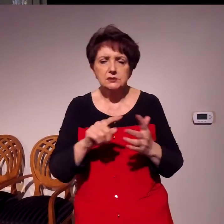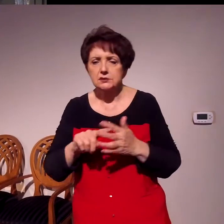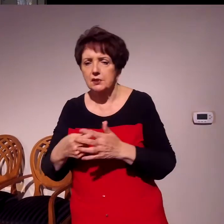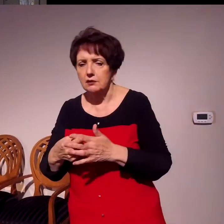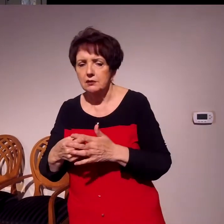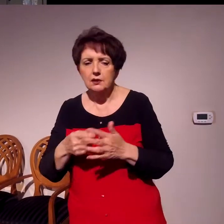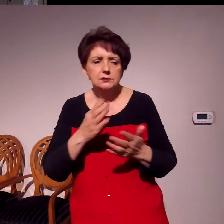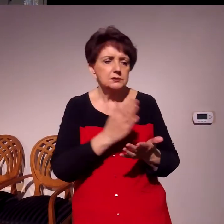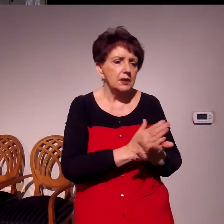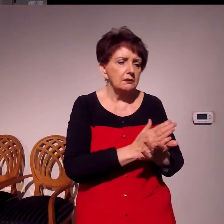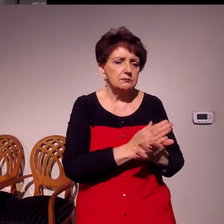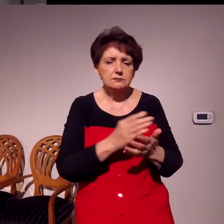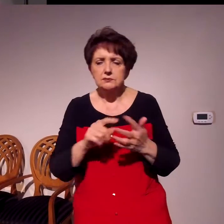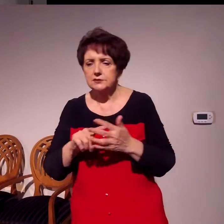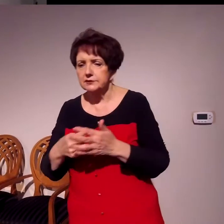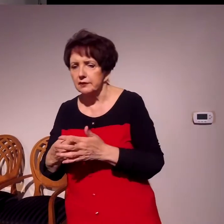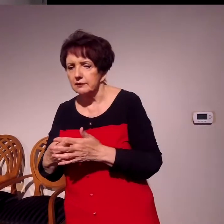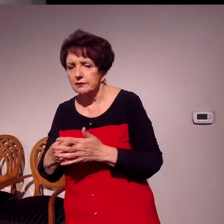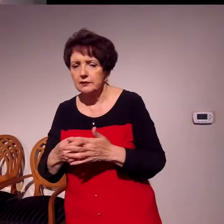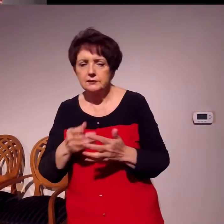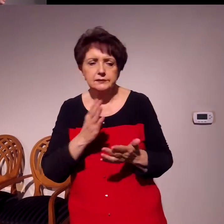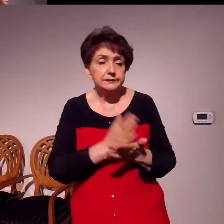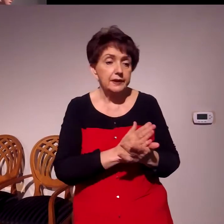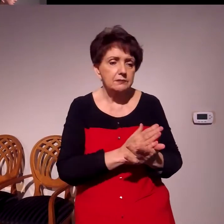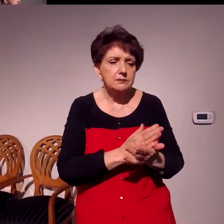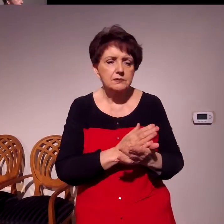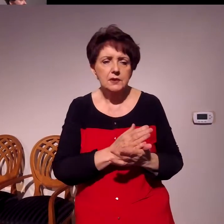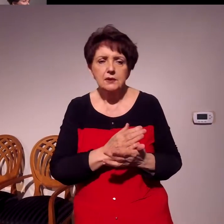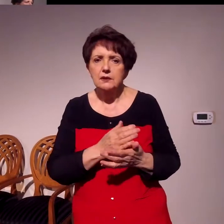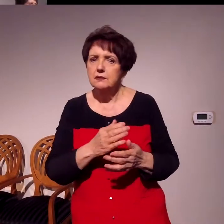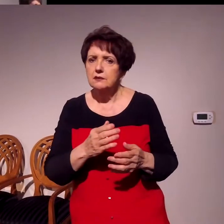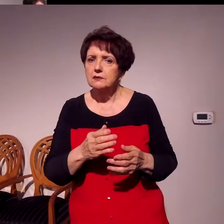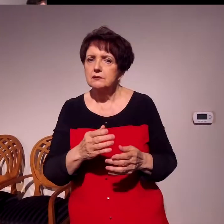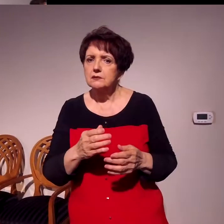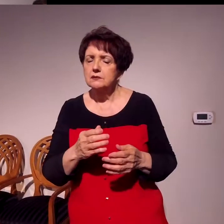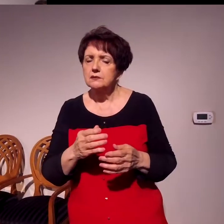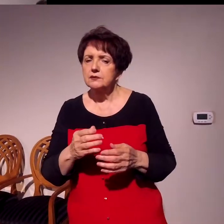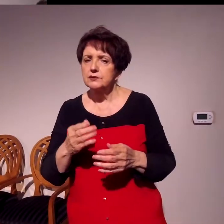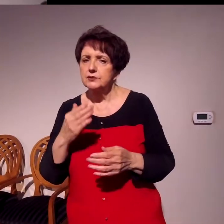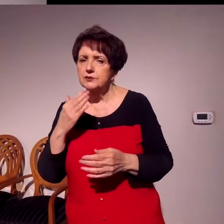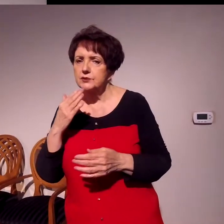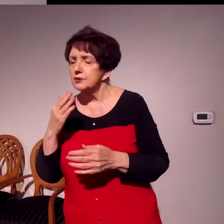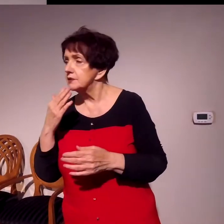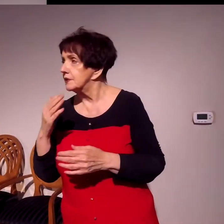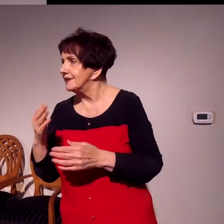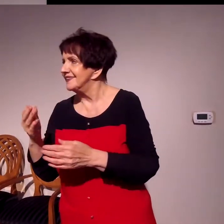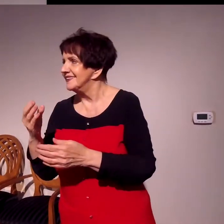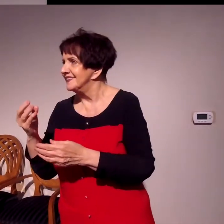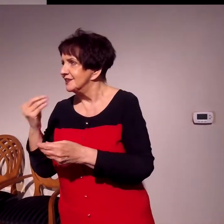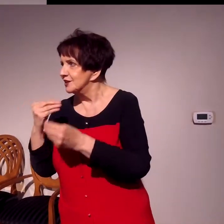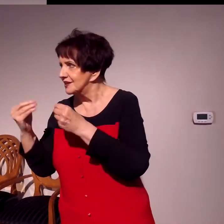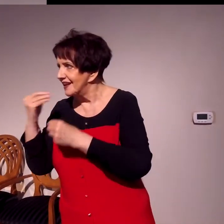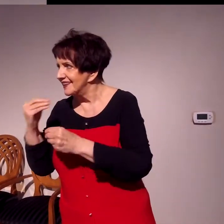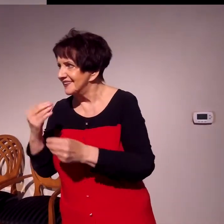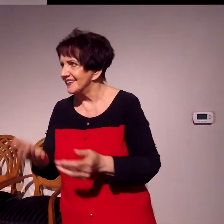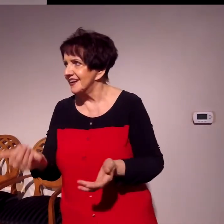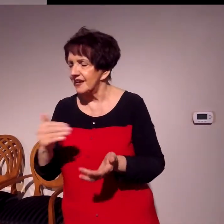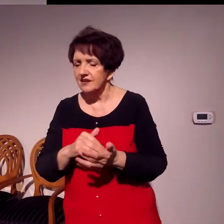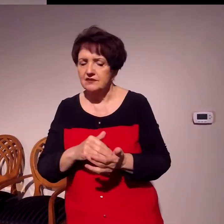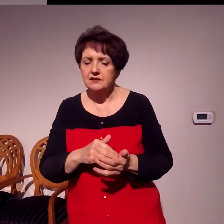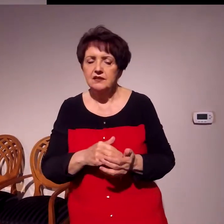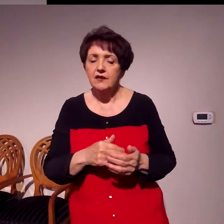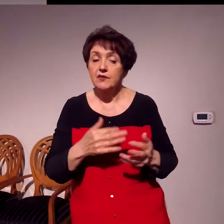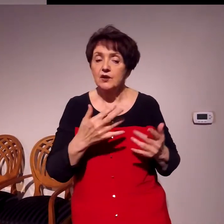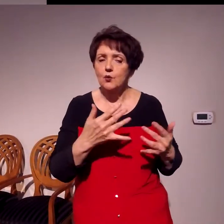then I ate sugar. But then I didn't eat sugar for a longer period of time, and then I ate sugar. And then I didn't eat sugar for a longer period of